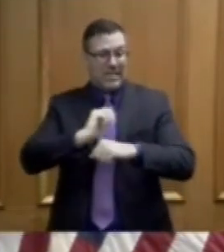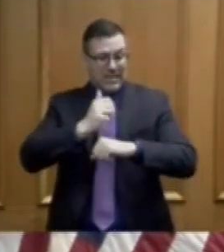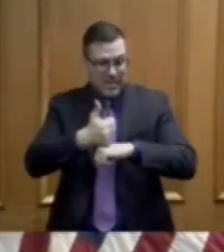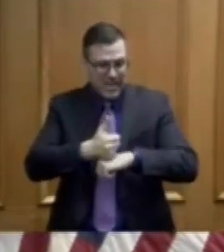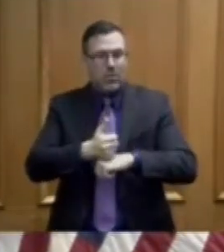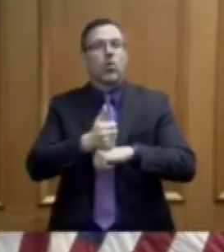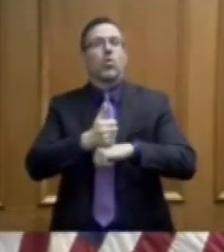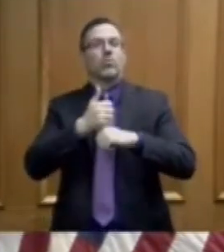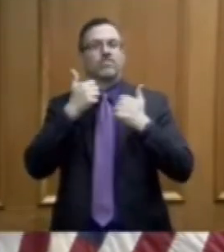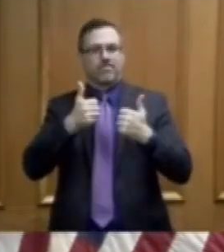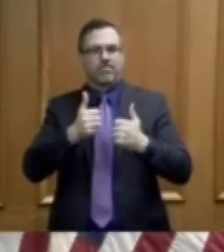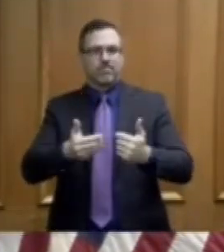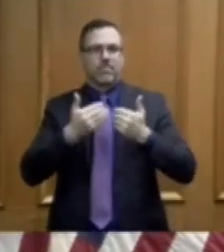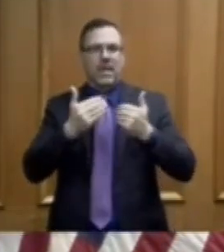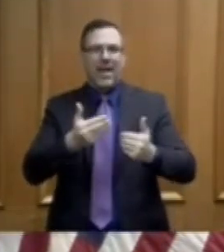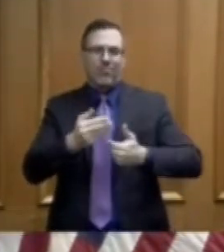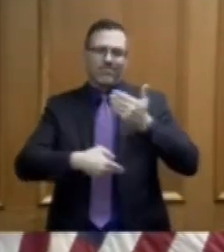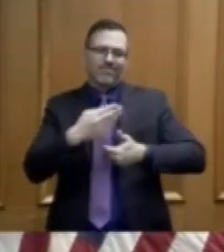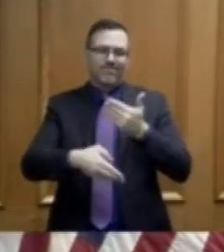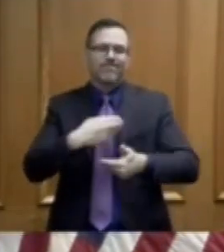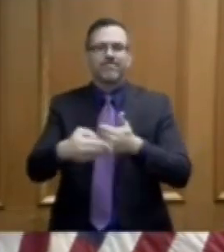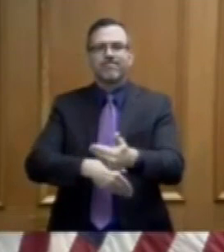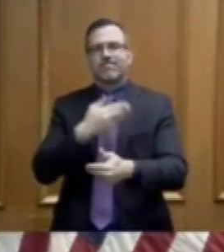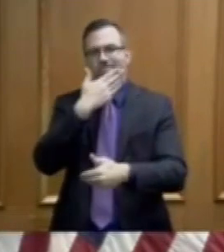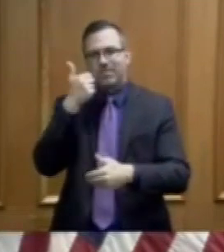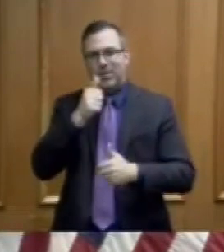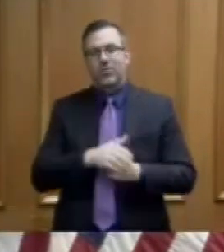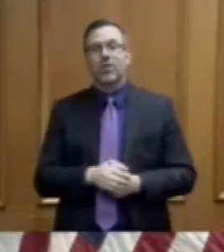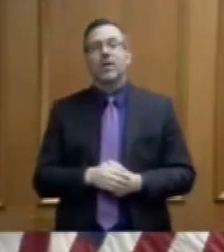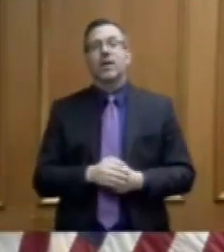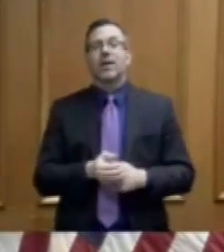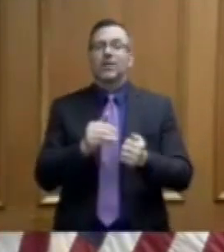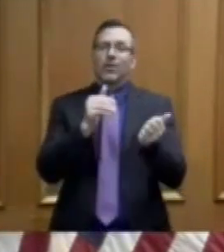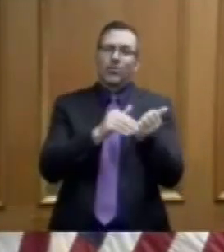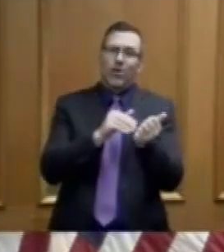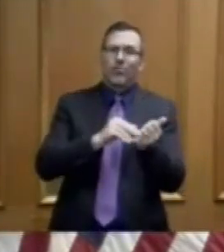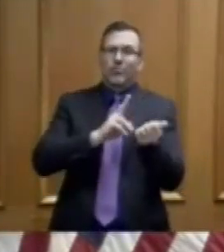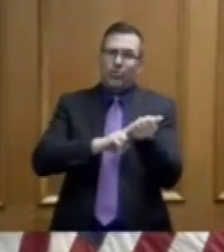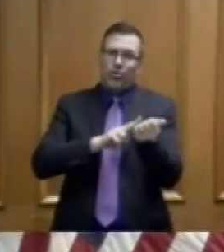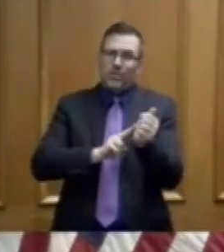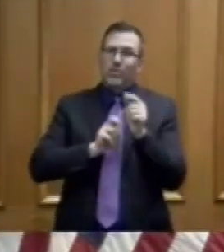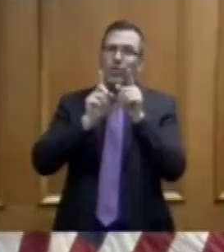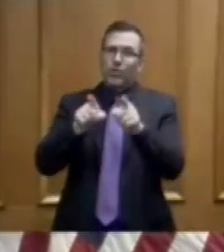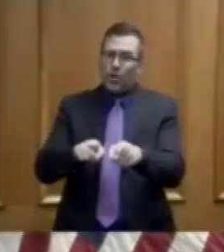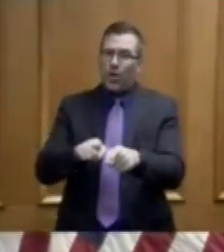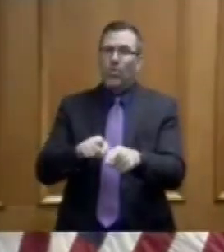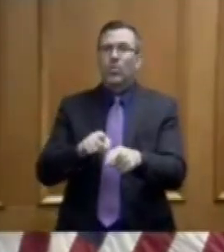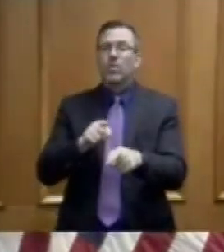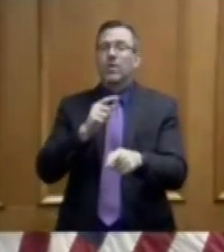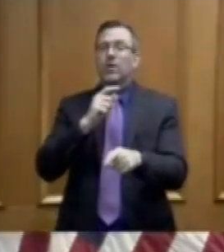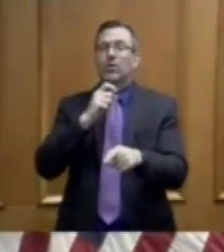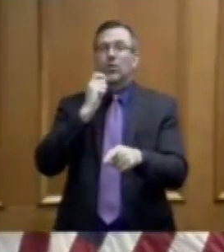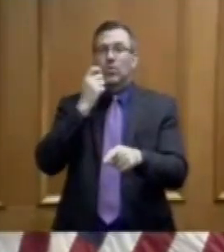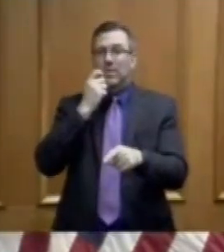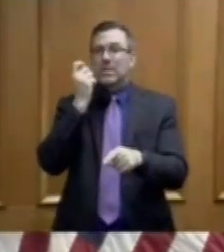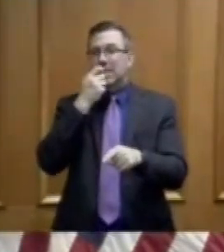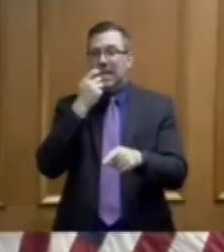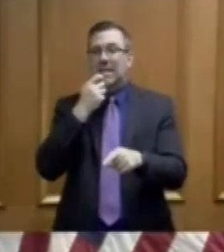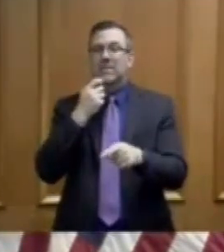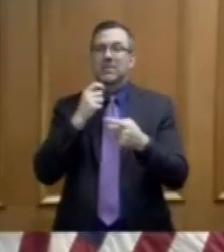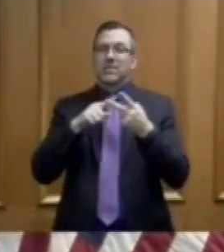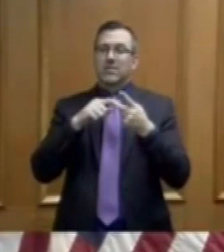situation. Where healthcare workers are tested, we encourage them to utilize the state lab testing facility because that